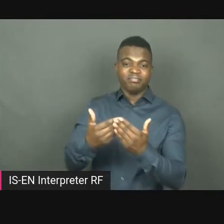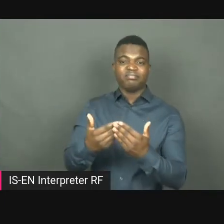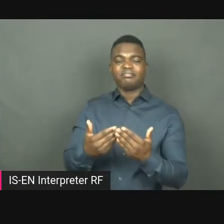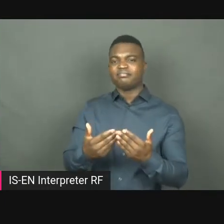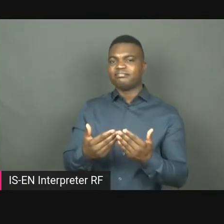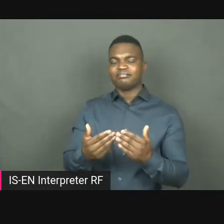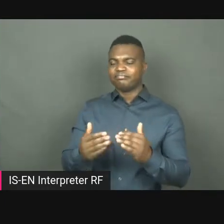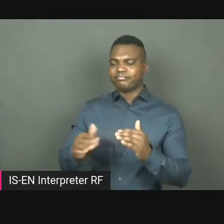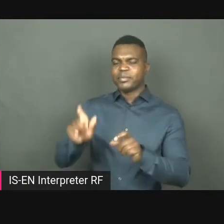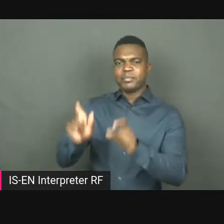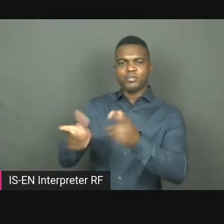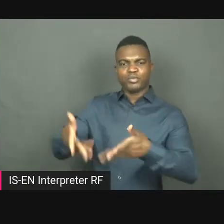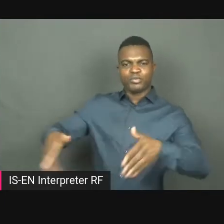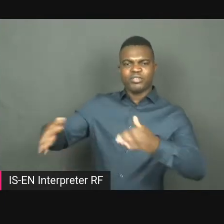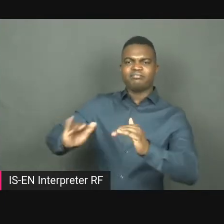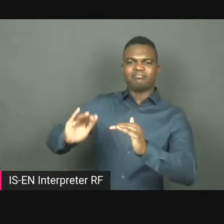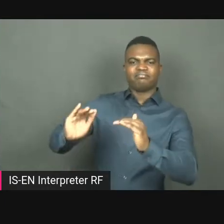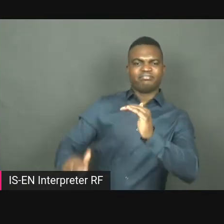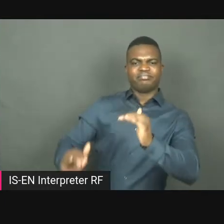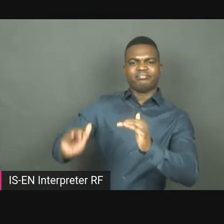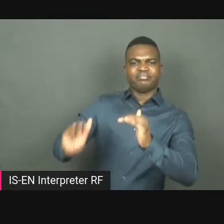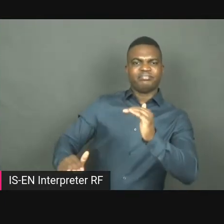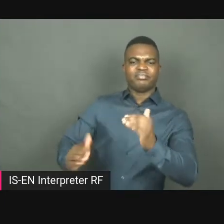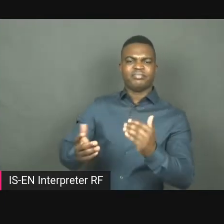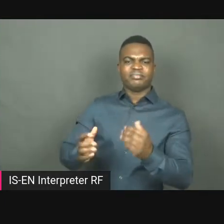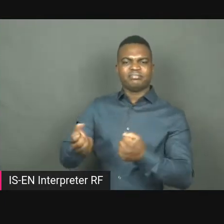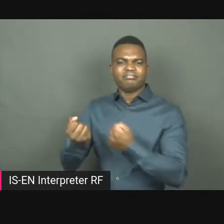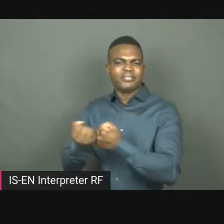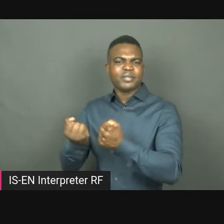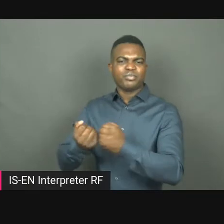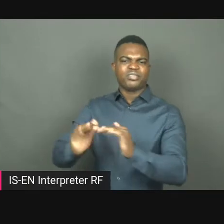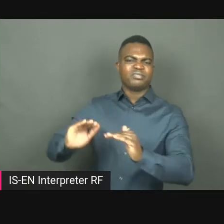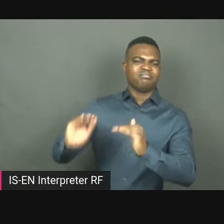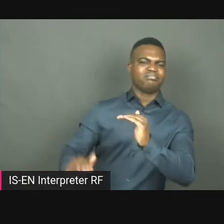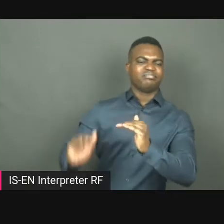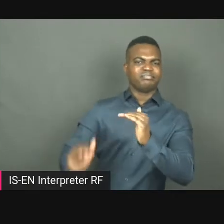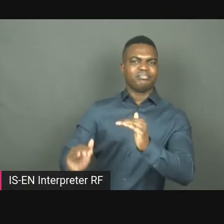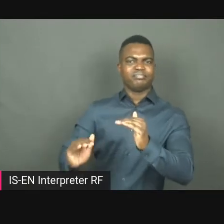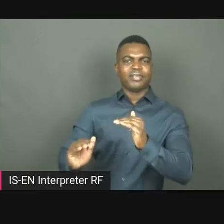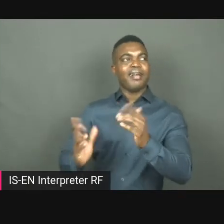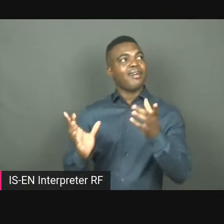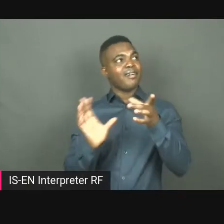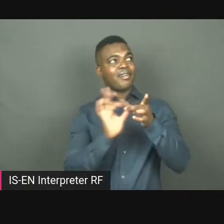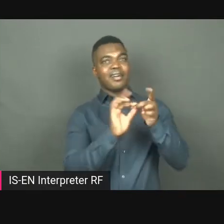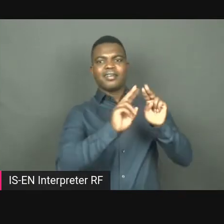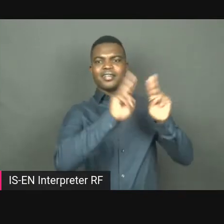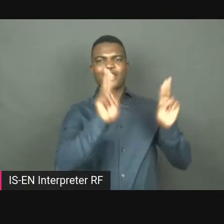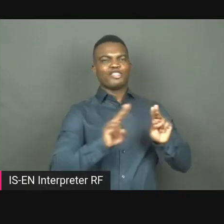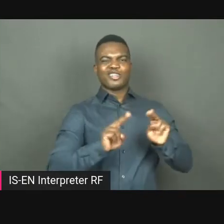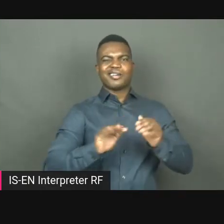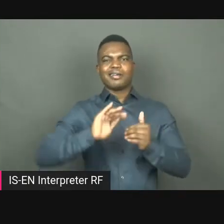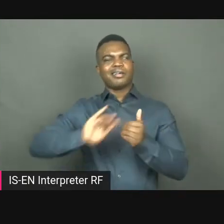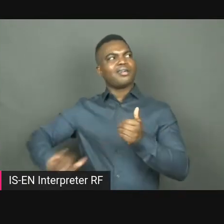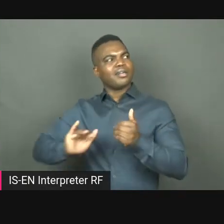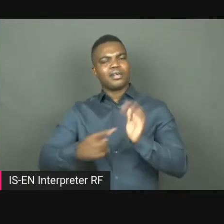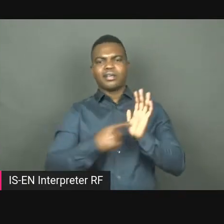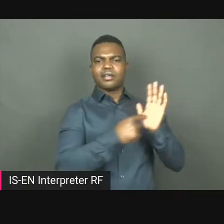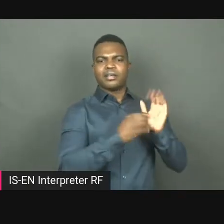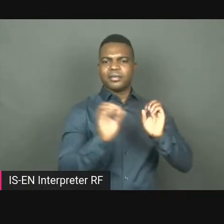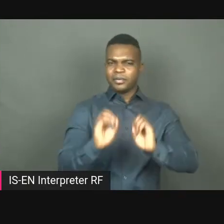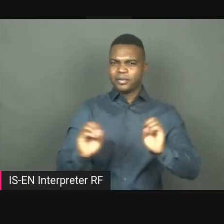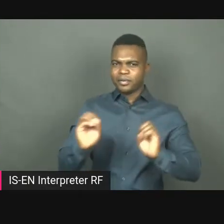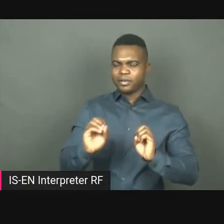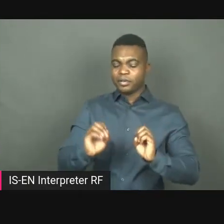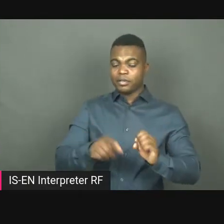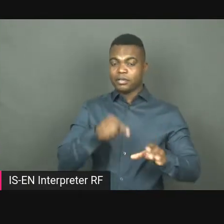verified, reduces imbalances and improves the effectiveness of the services they provide. You may ask yourself, what can